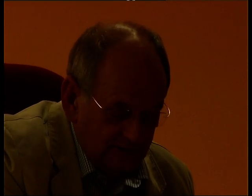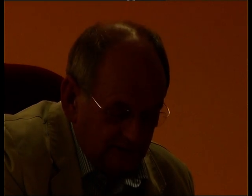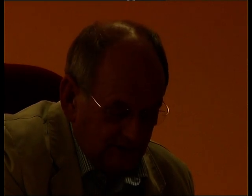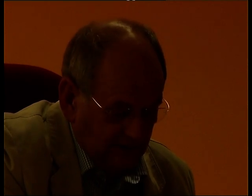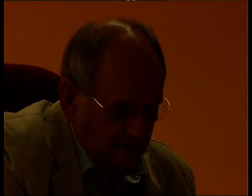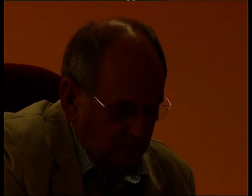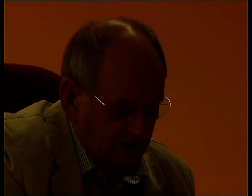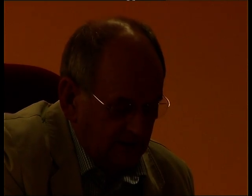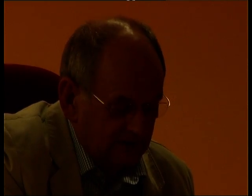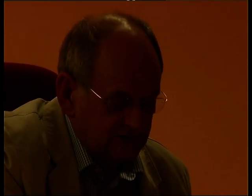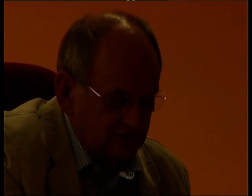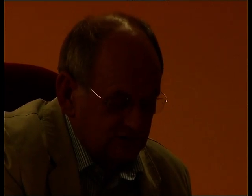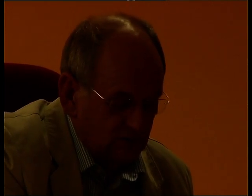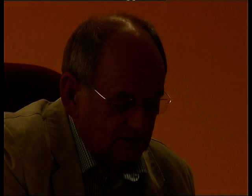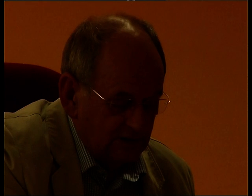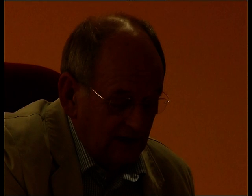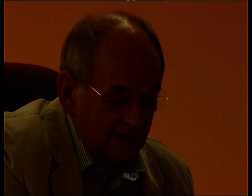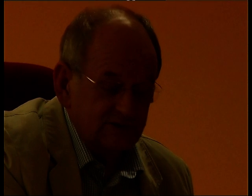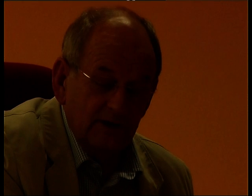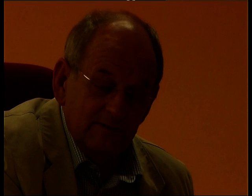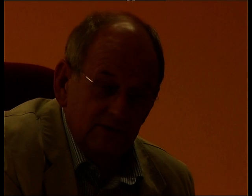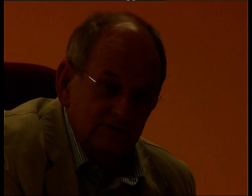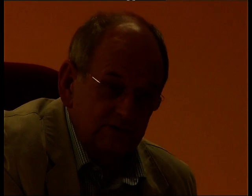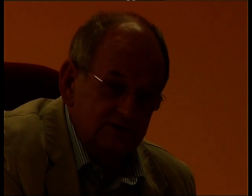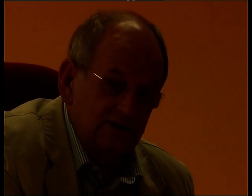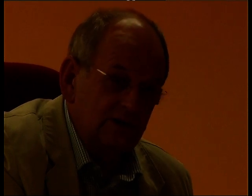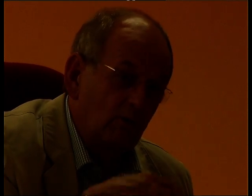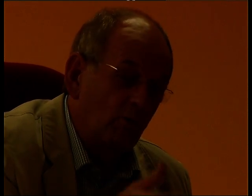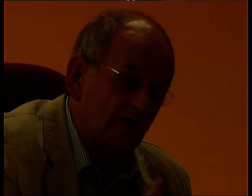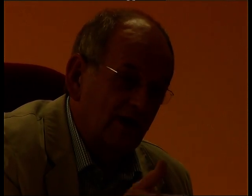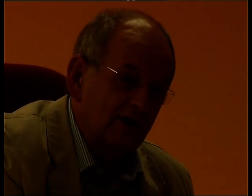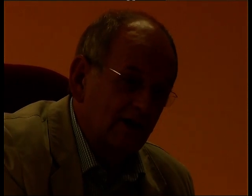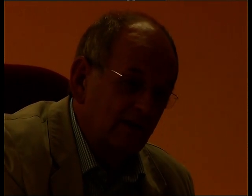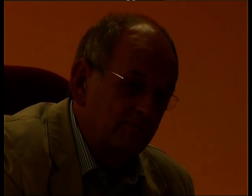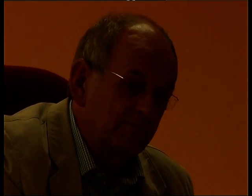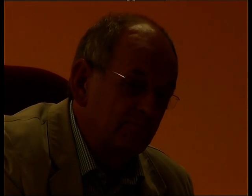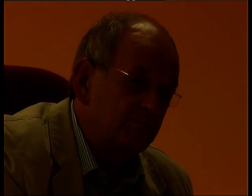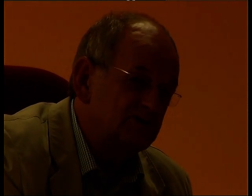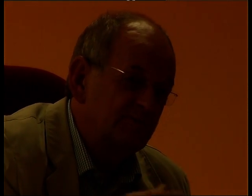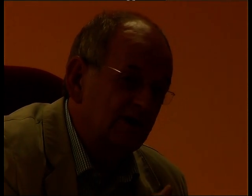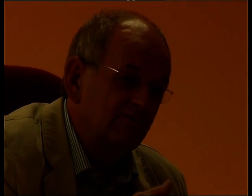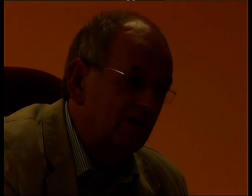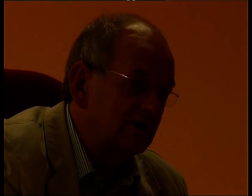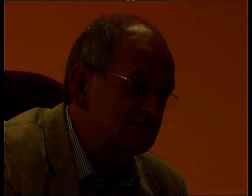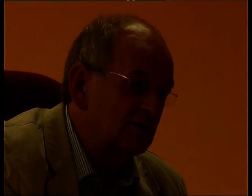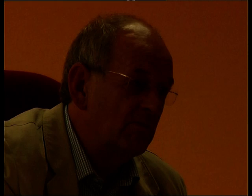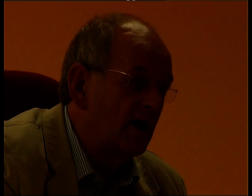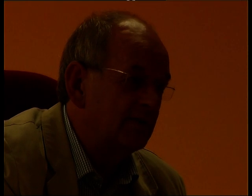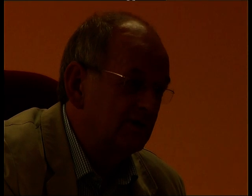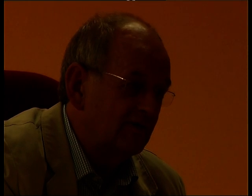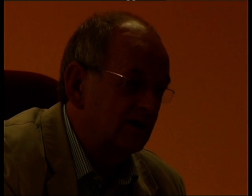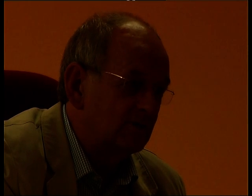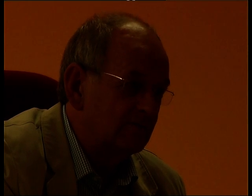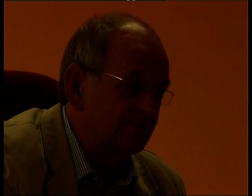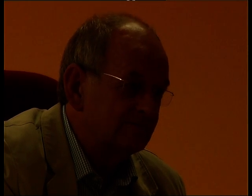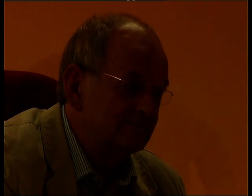And we're interested to talk to the Lands Department to see what other prospective areas might